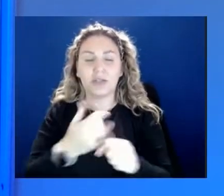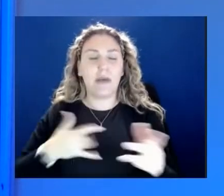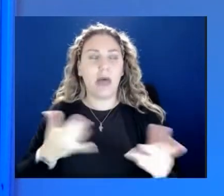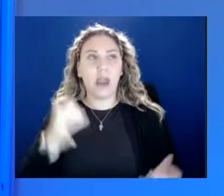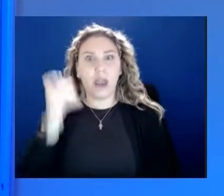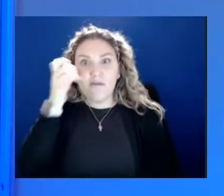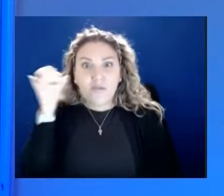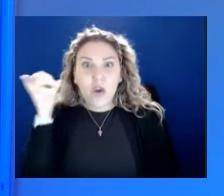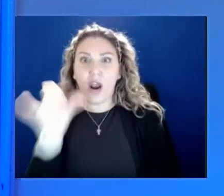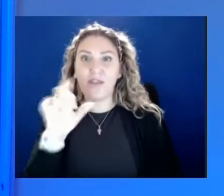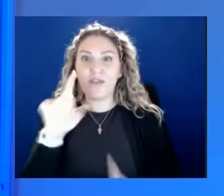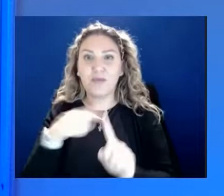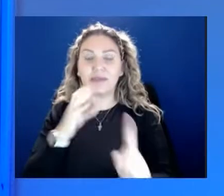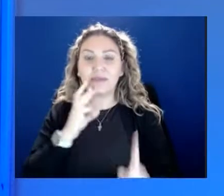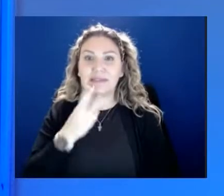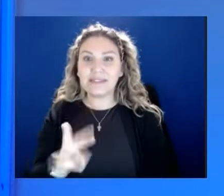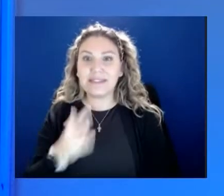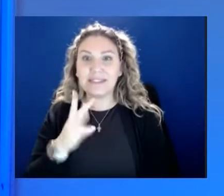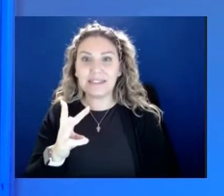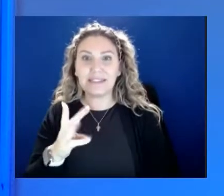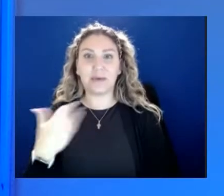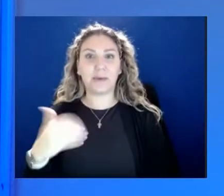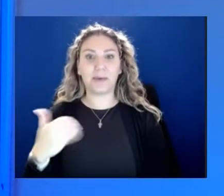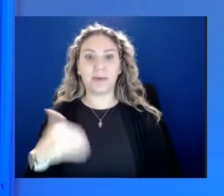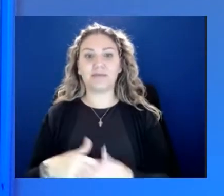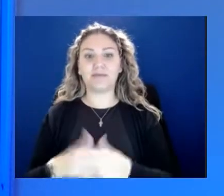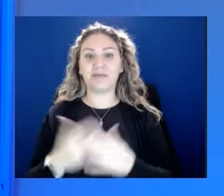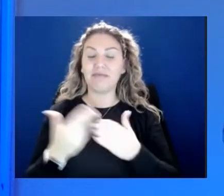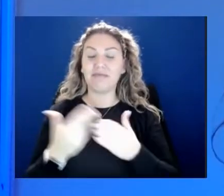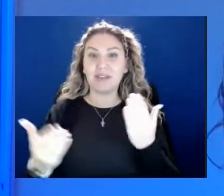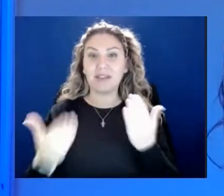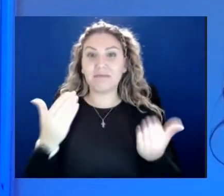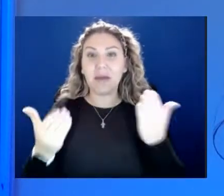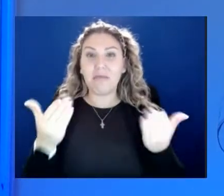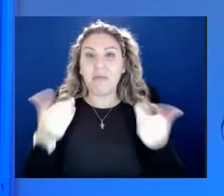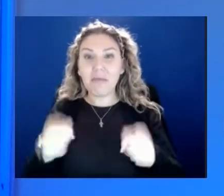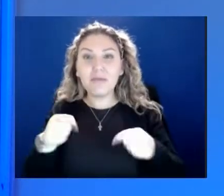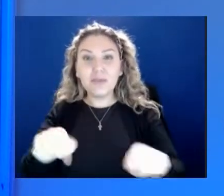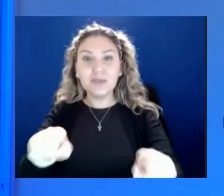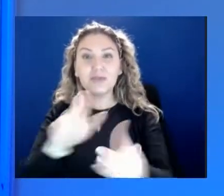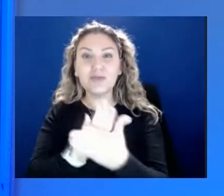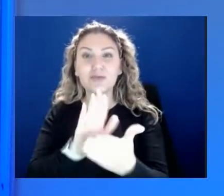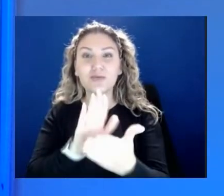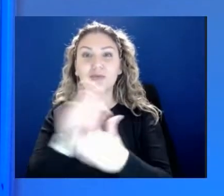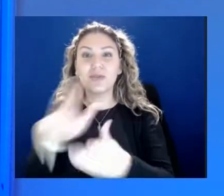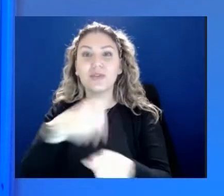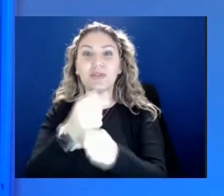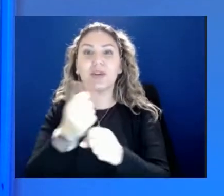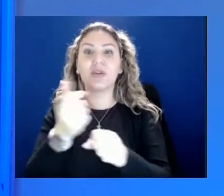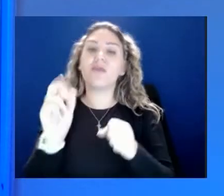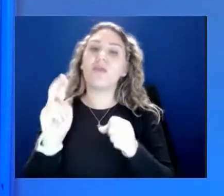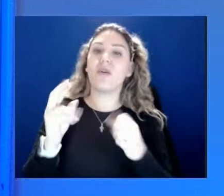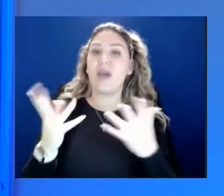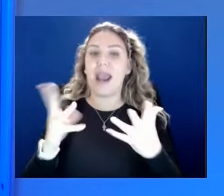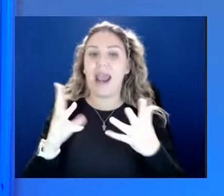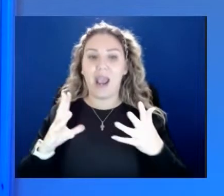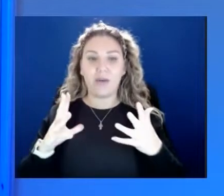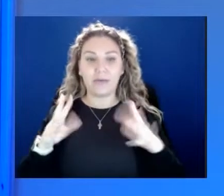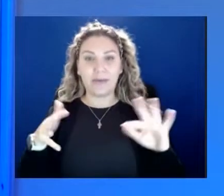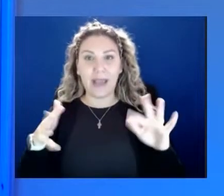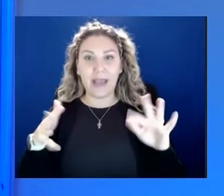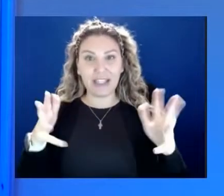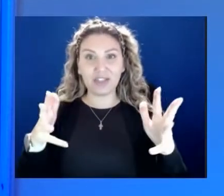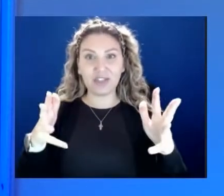16. So when you're thinking about things that may happen during the school year, or how anxious does that make you about going back